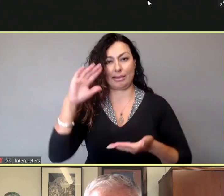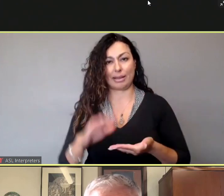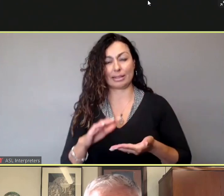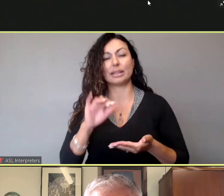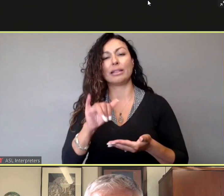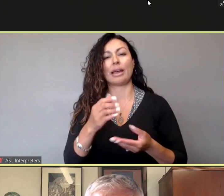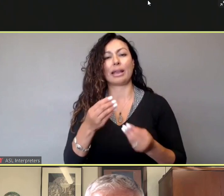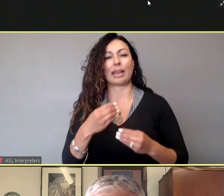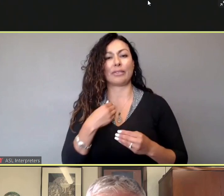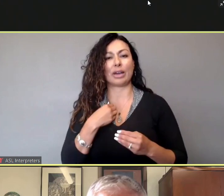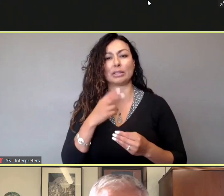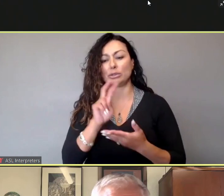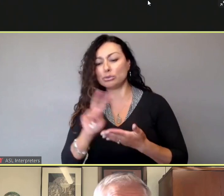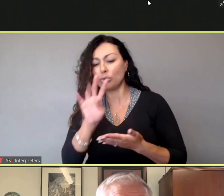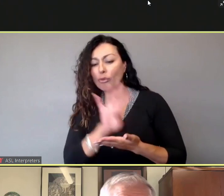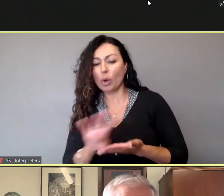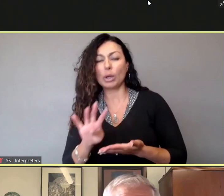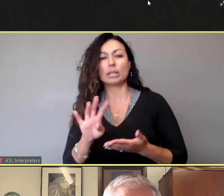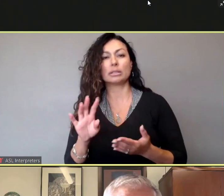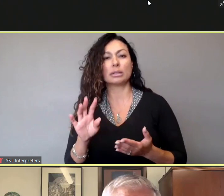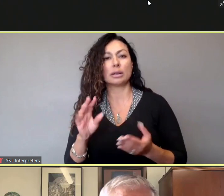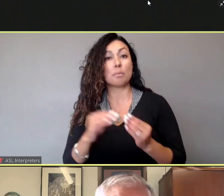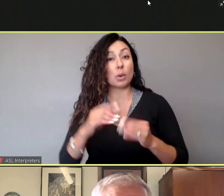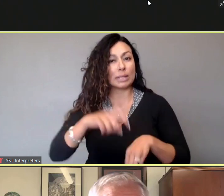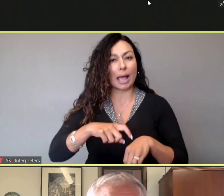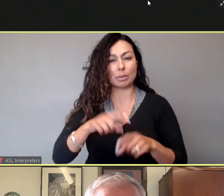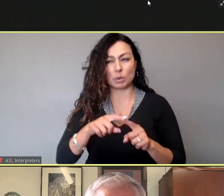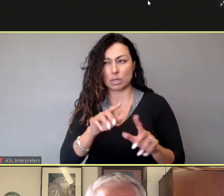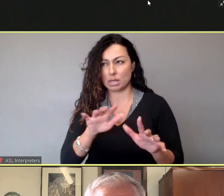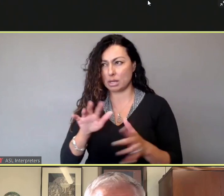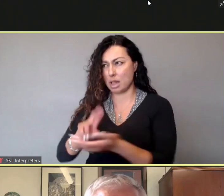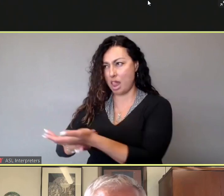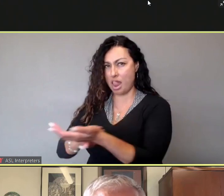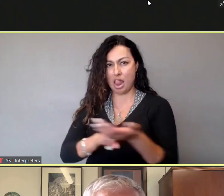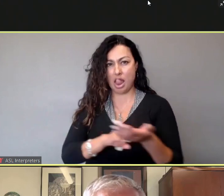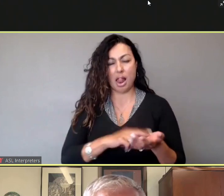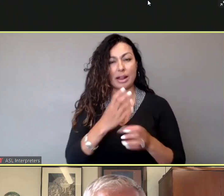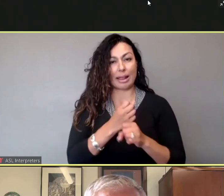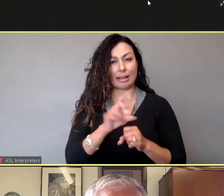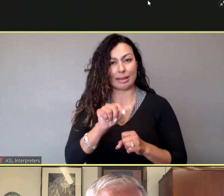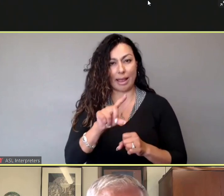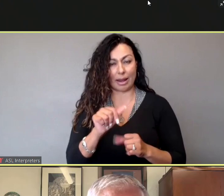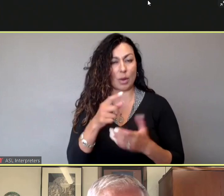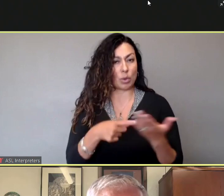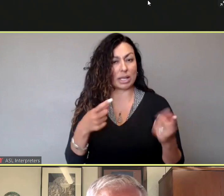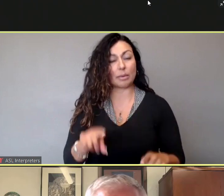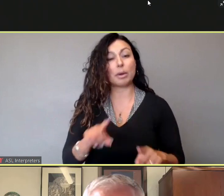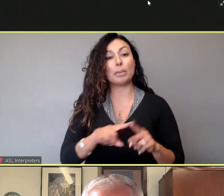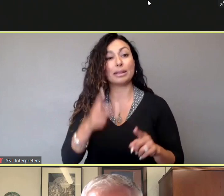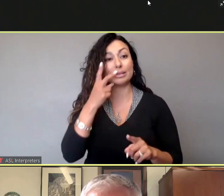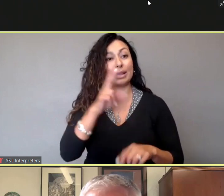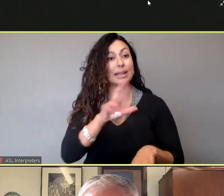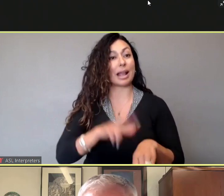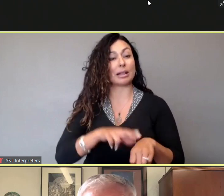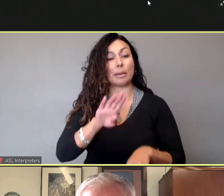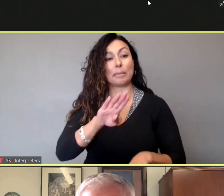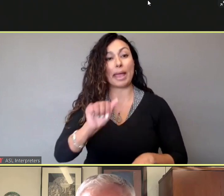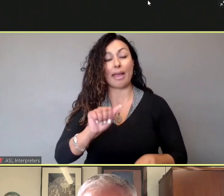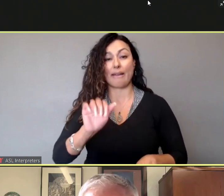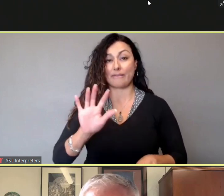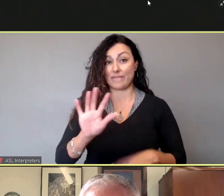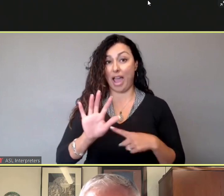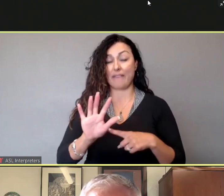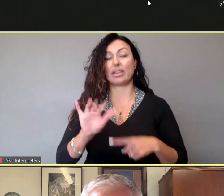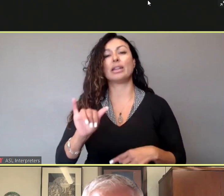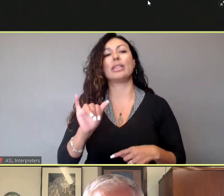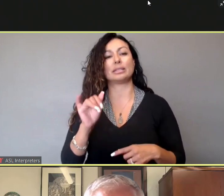for us to get really good data about what's actually happening. But you can see nationally that BA5 is by far the